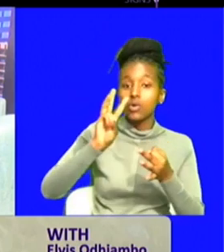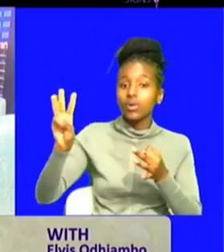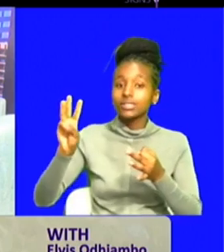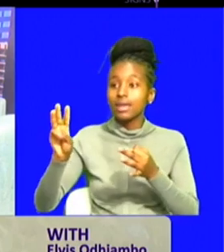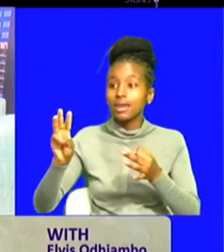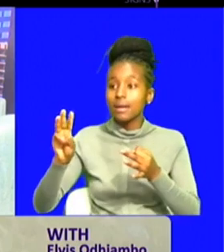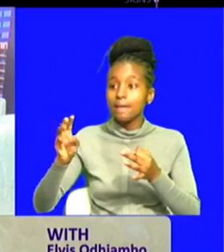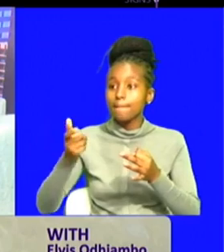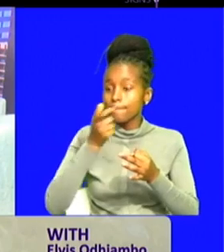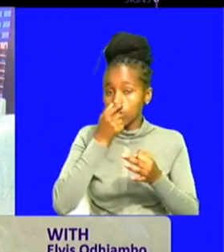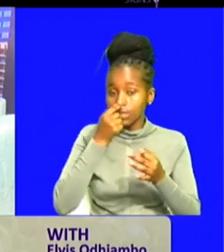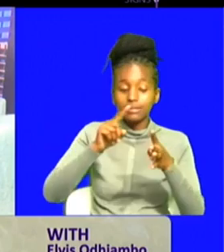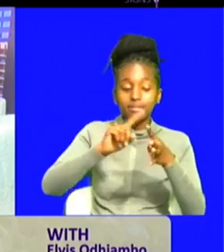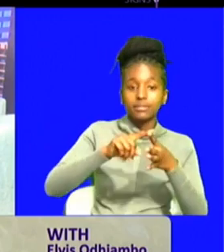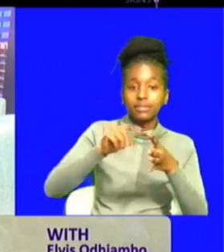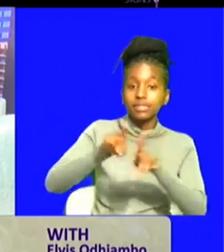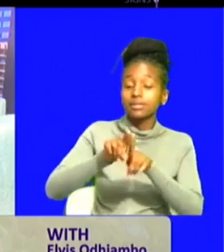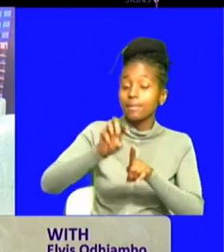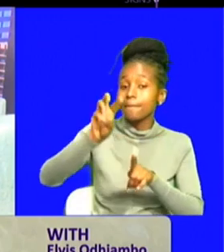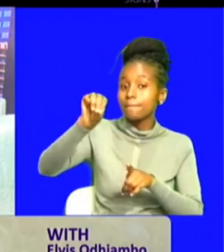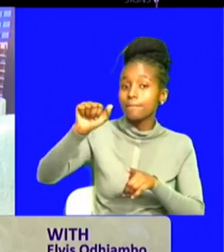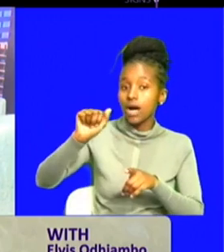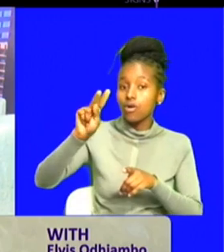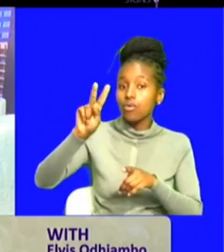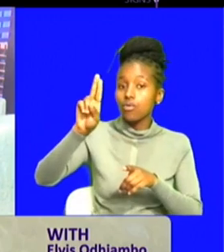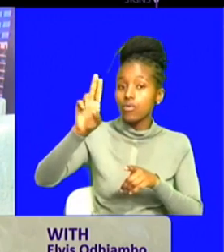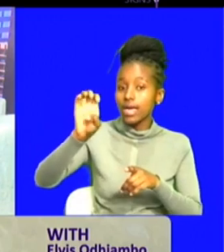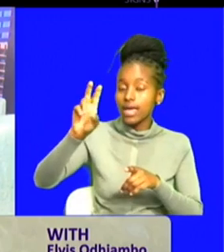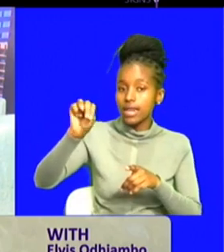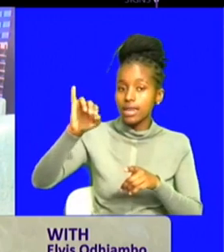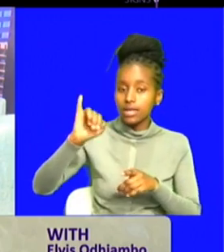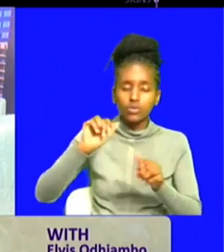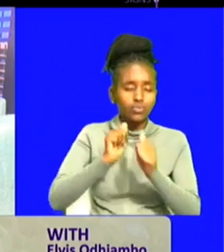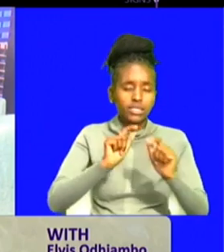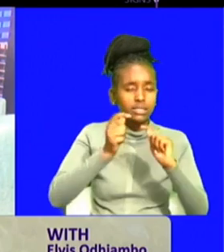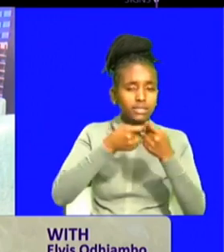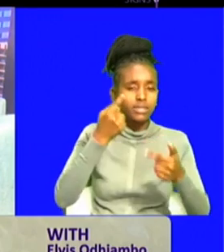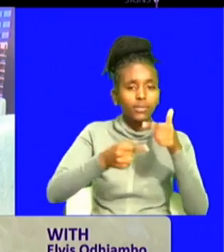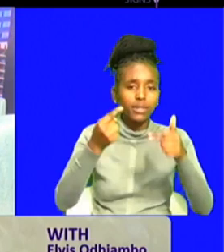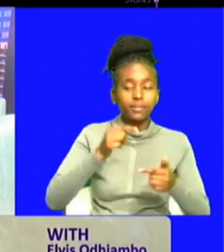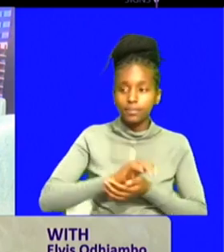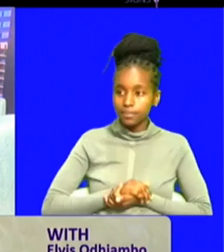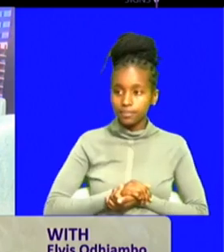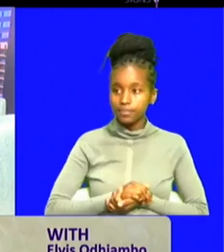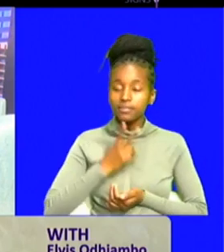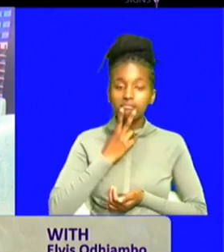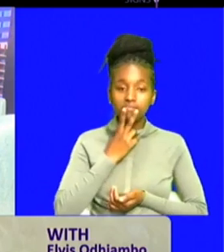RFC as well, and as well as Makueni in Group D. Hapo unapatia nani? Elvis.